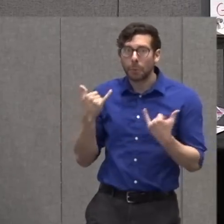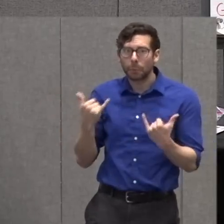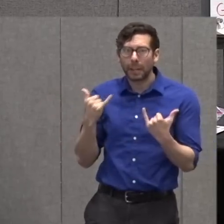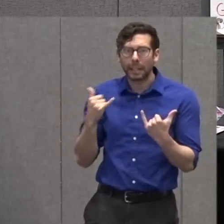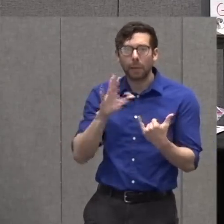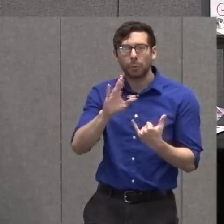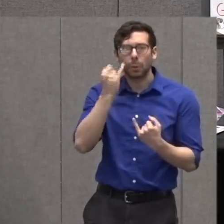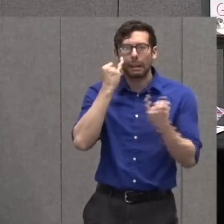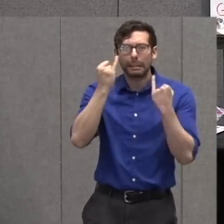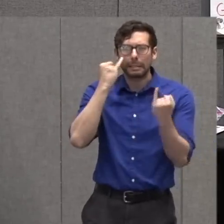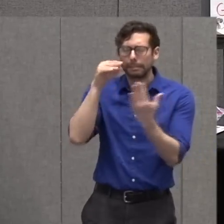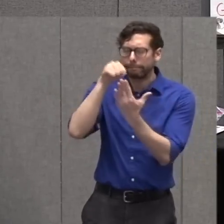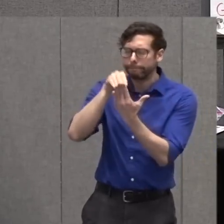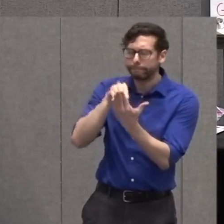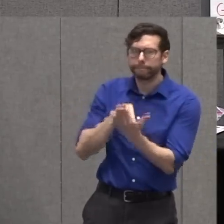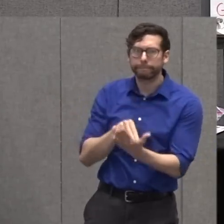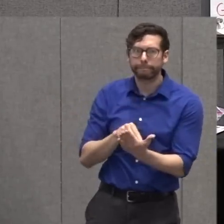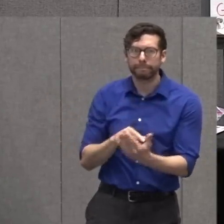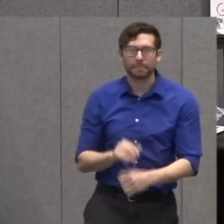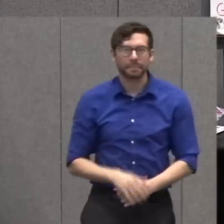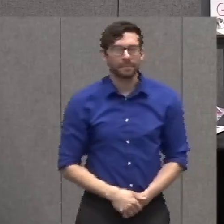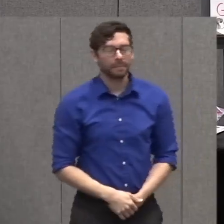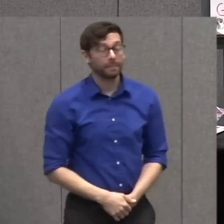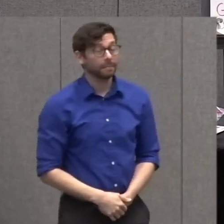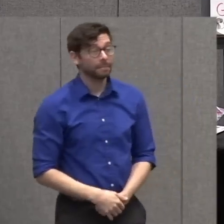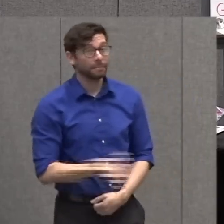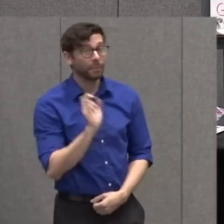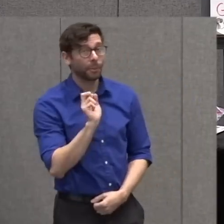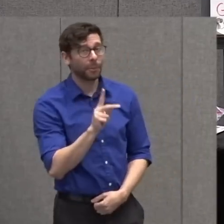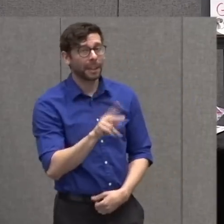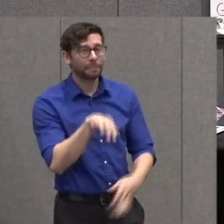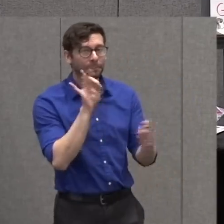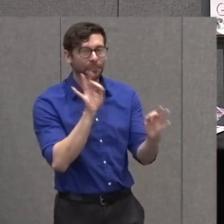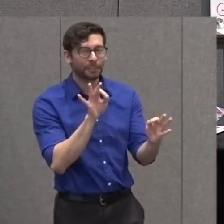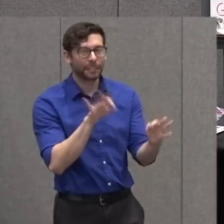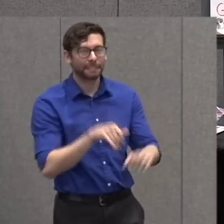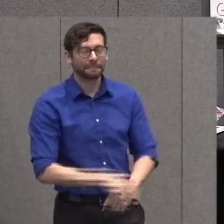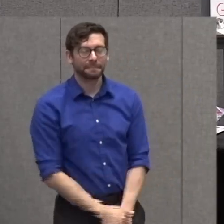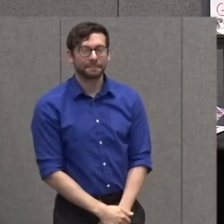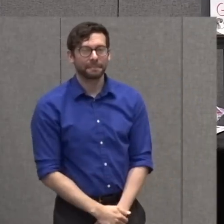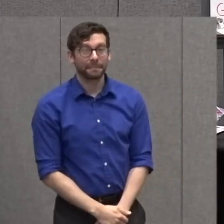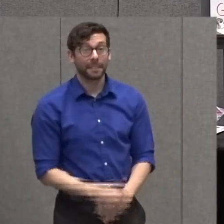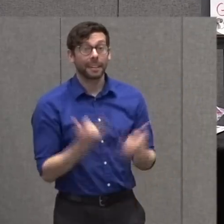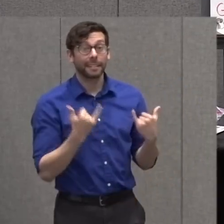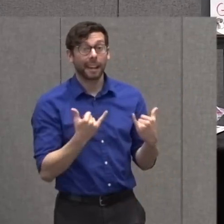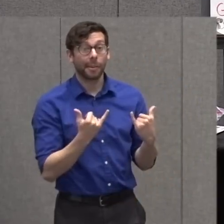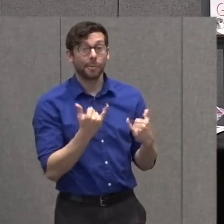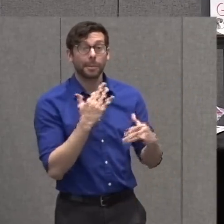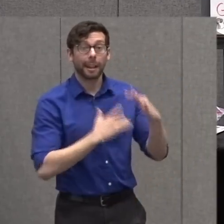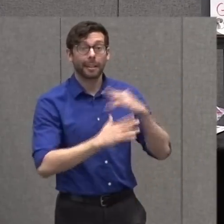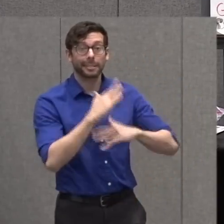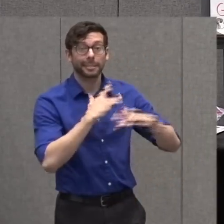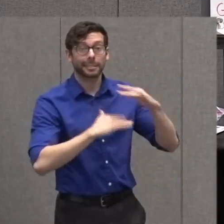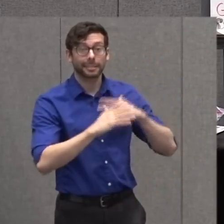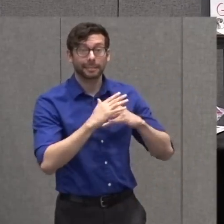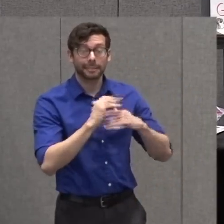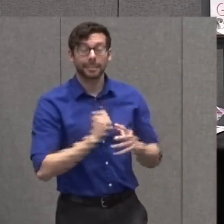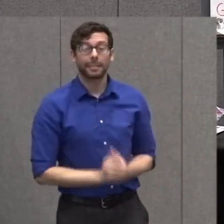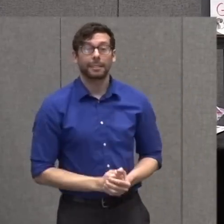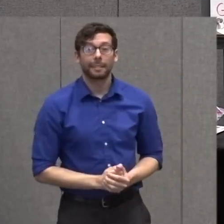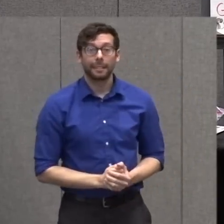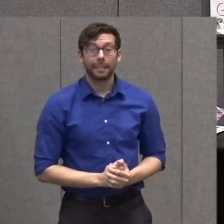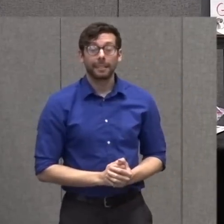And effort. There we go. Perfect. All right, so let's go to gas. Okay.